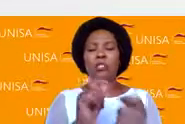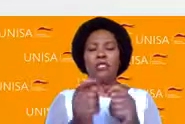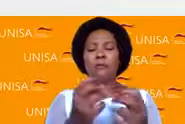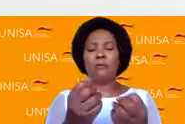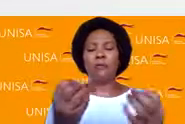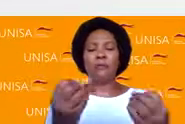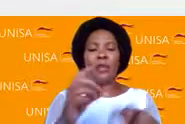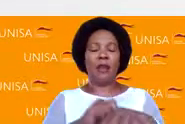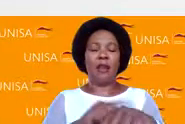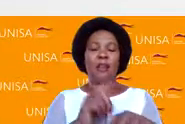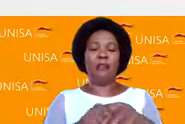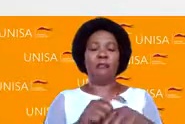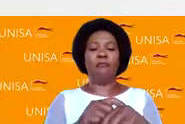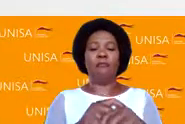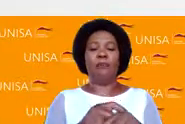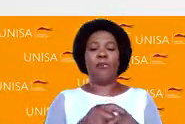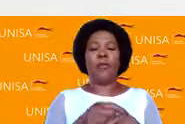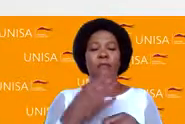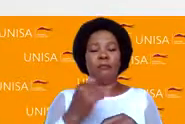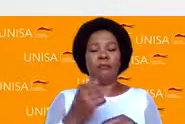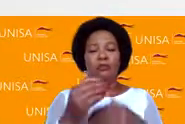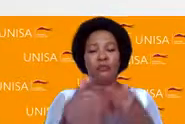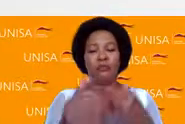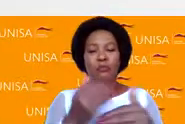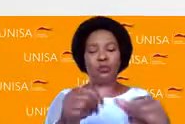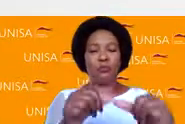password procedure to get a new password.